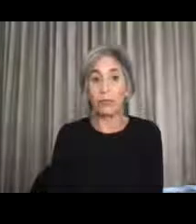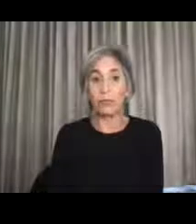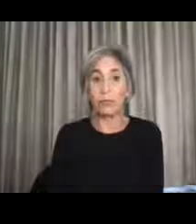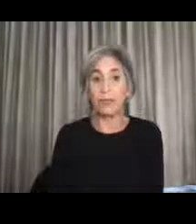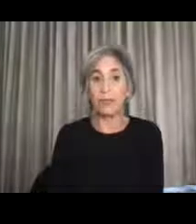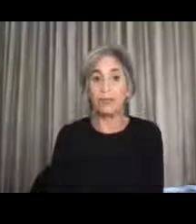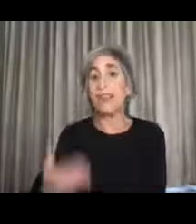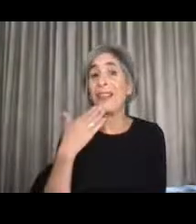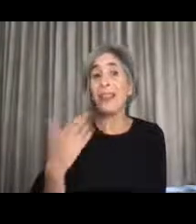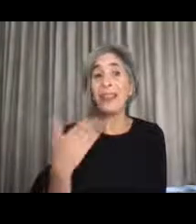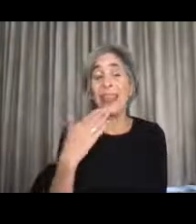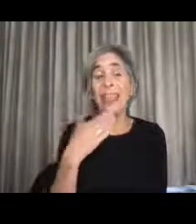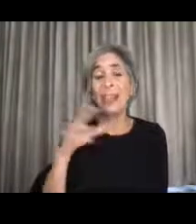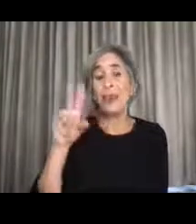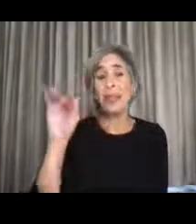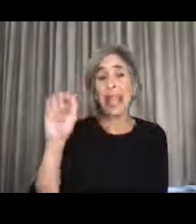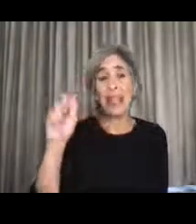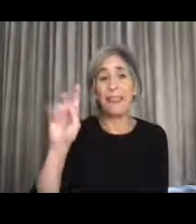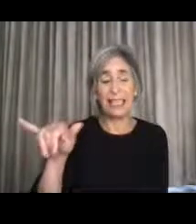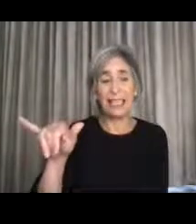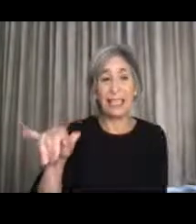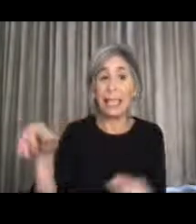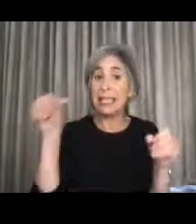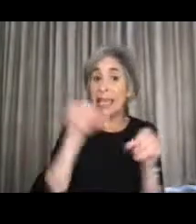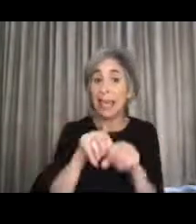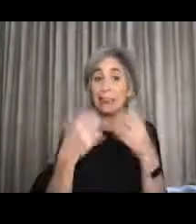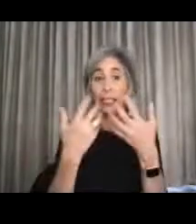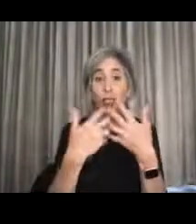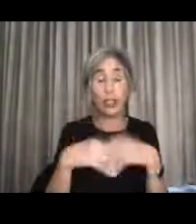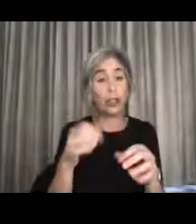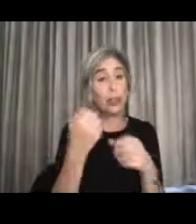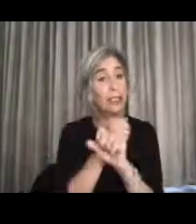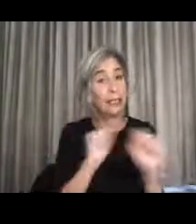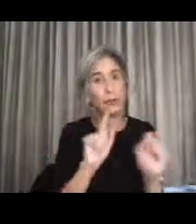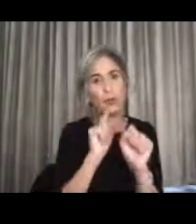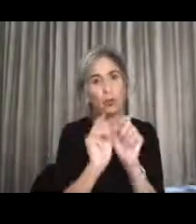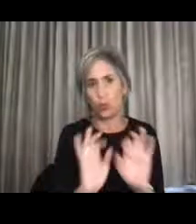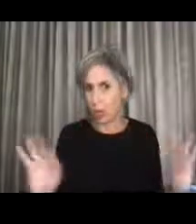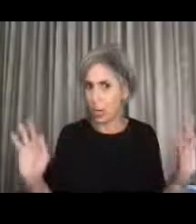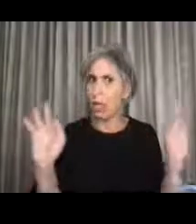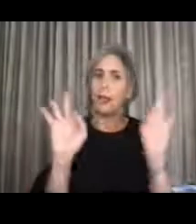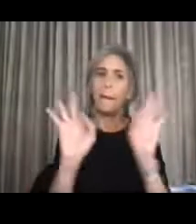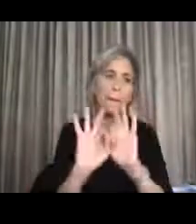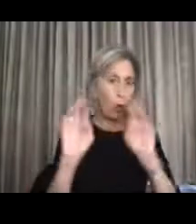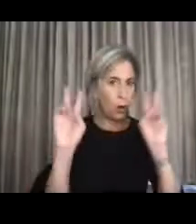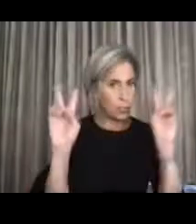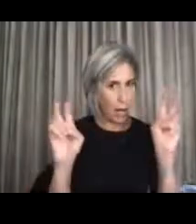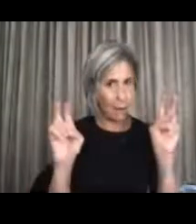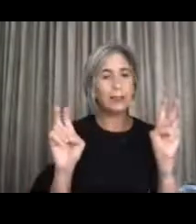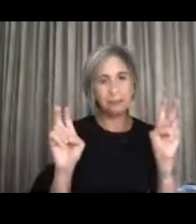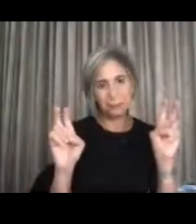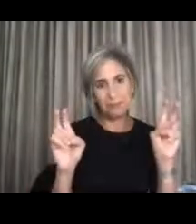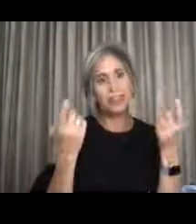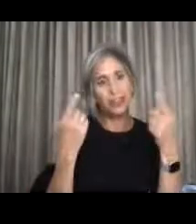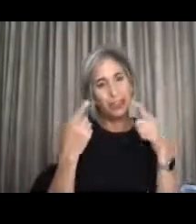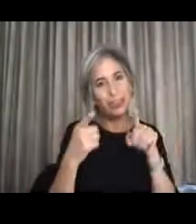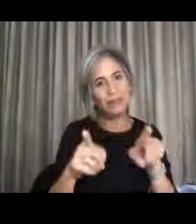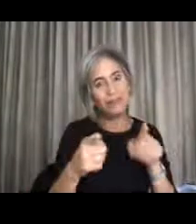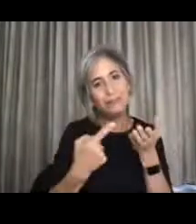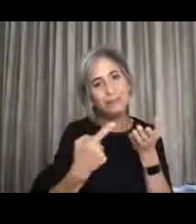Great, thank you, Kathy. Gasoline and generator safety is a very important topic to talk about during